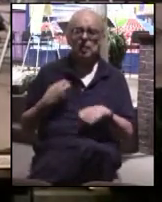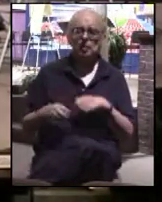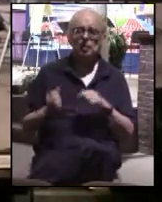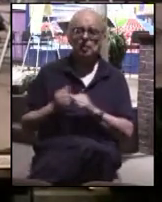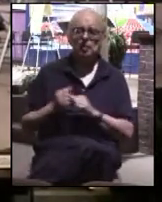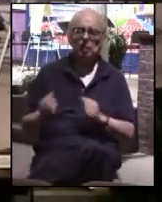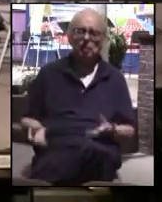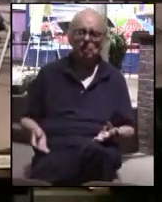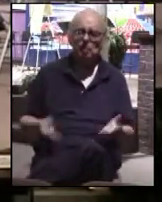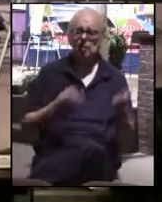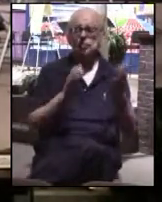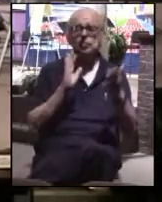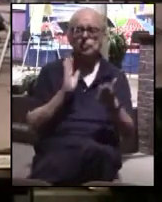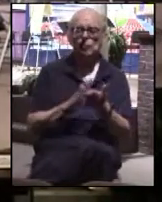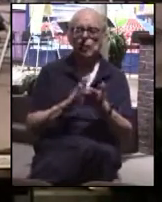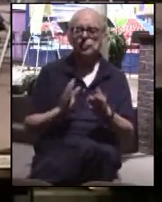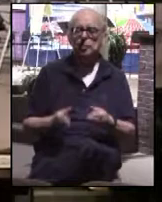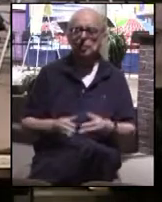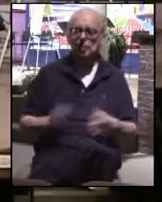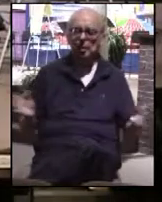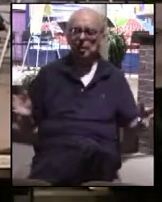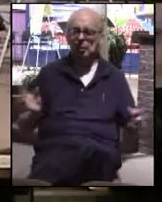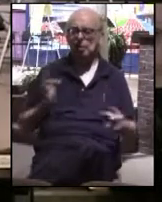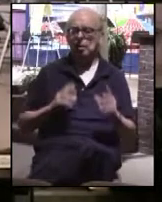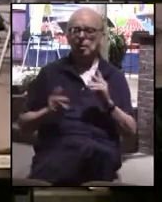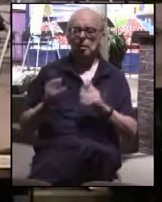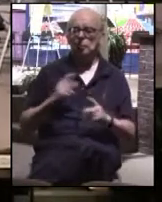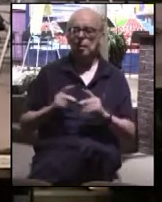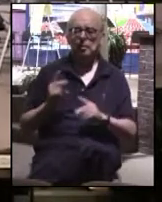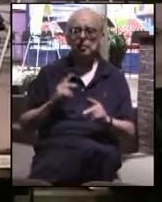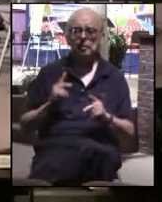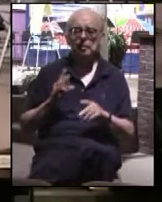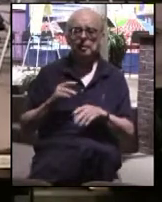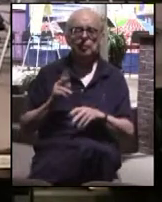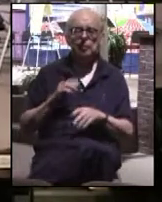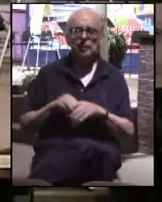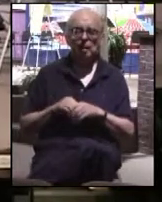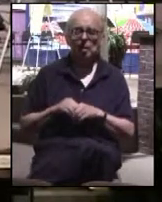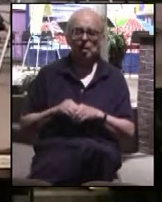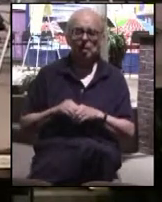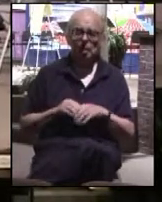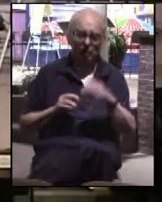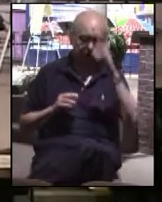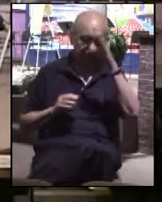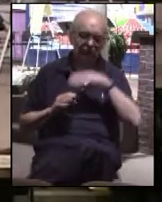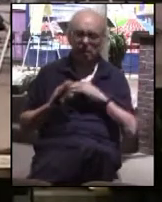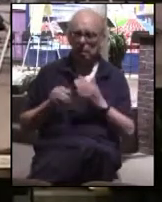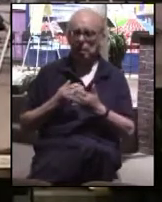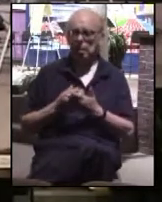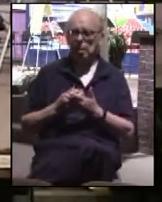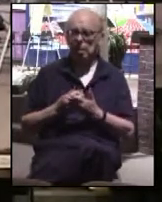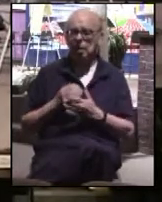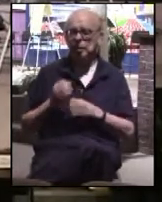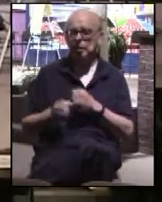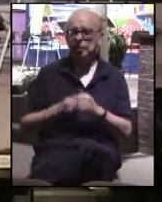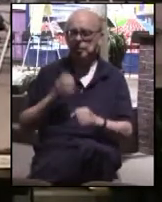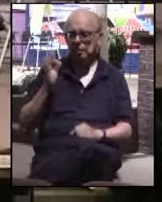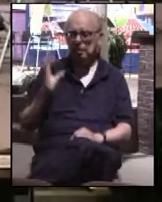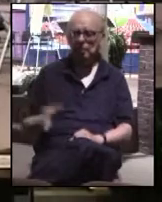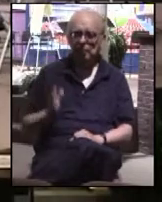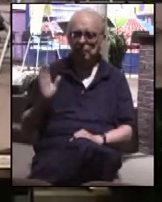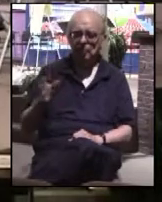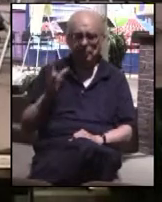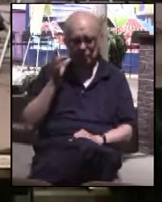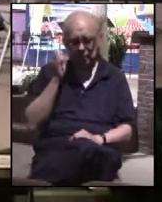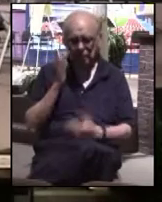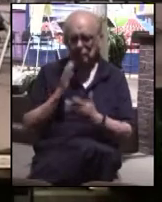a monumental issue to the person or people involved the gentleman writes in all my years of pastoring i've never